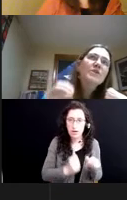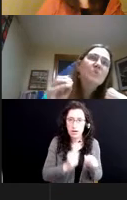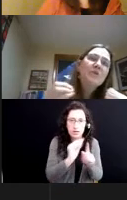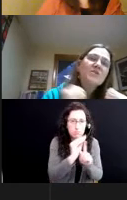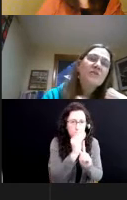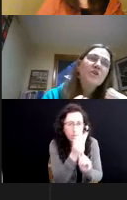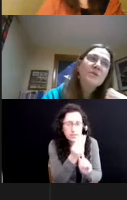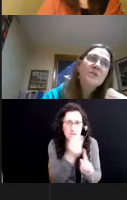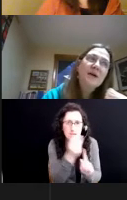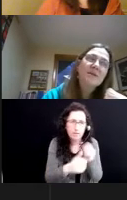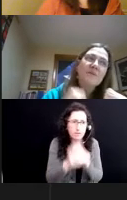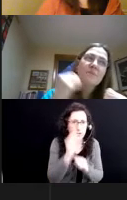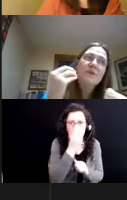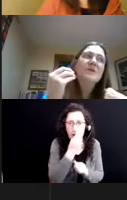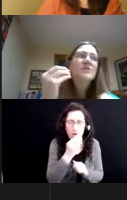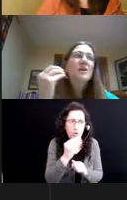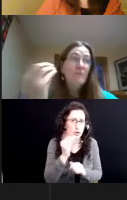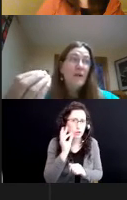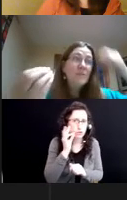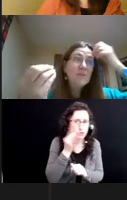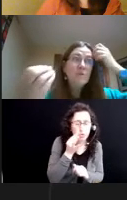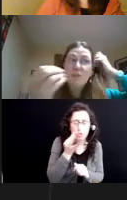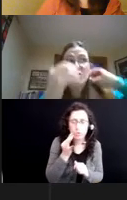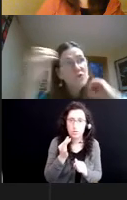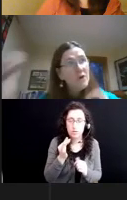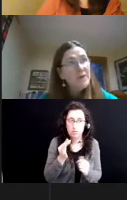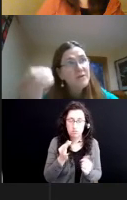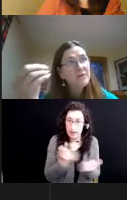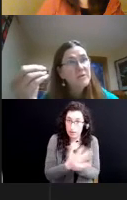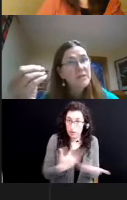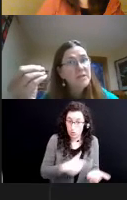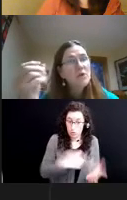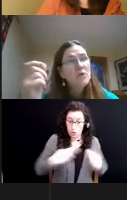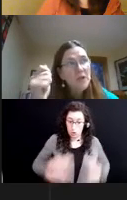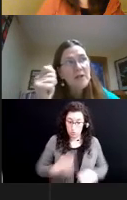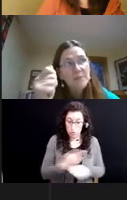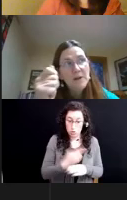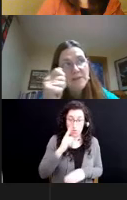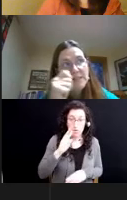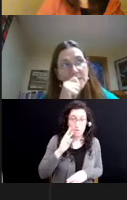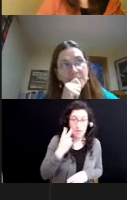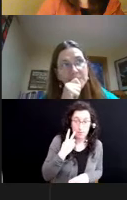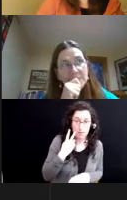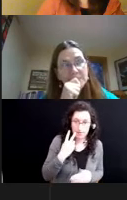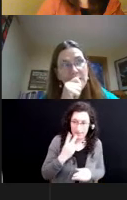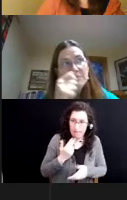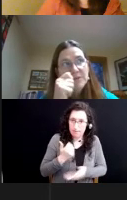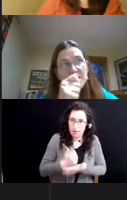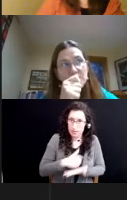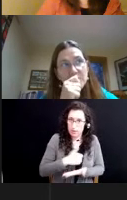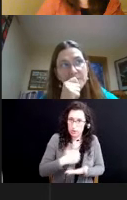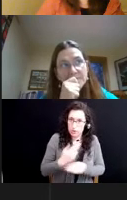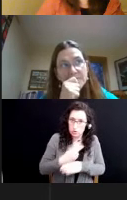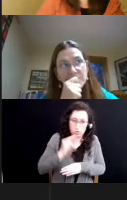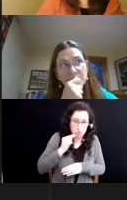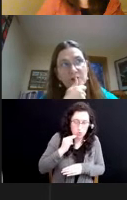of the rich parts of our human diet that bring us vitamins, which help us use all the other nutrients, rely on a pollinating animal. Every